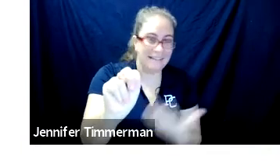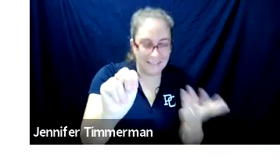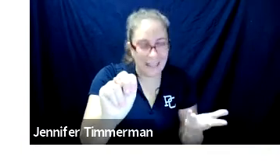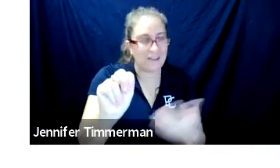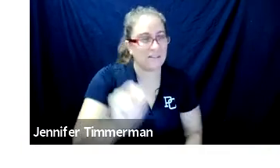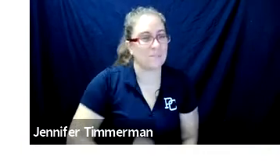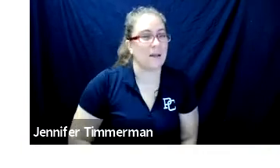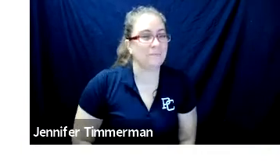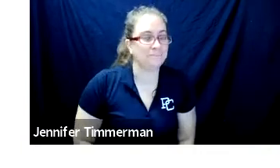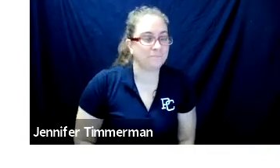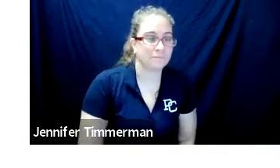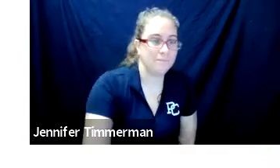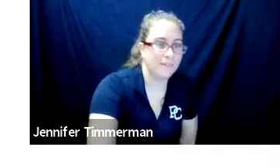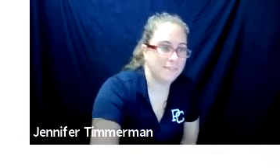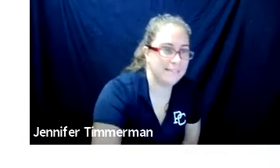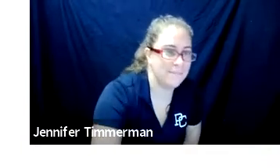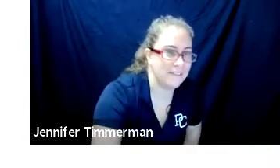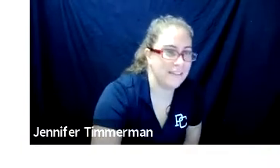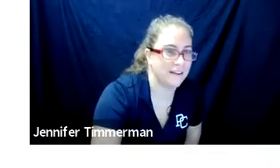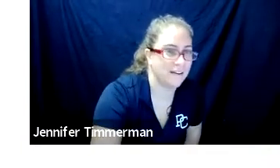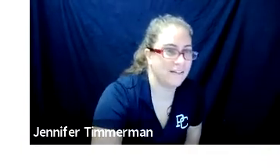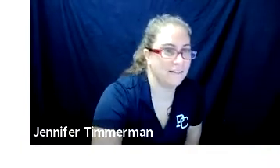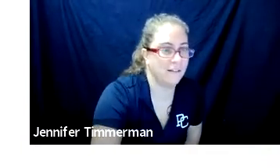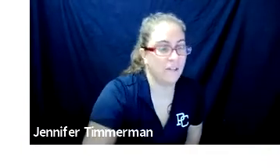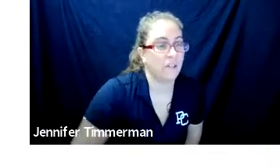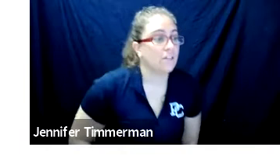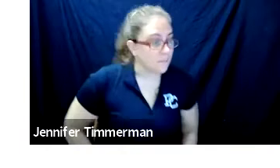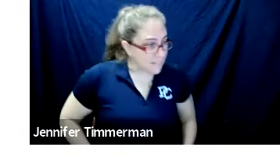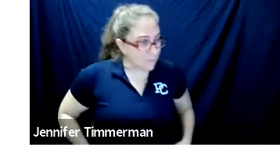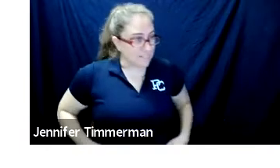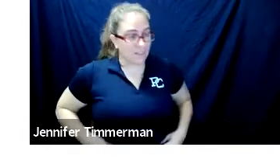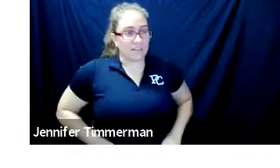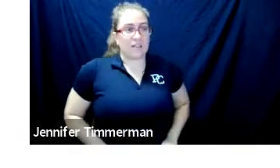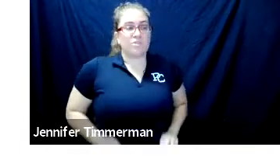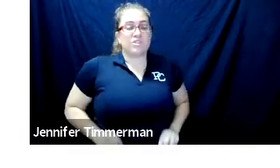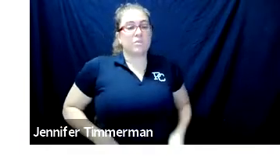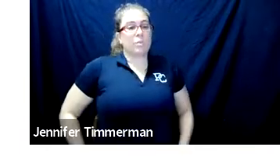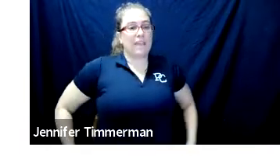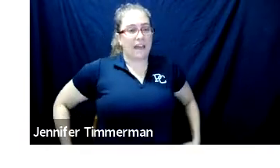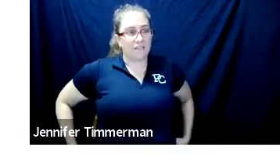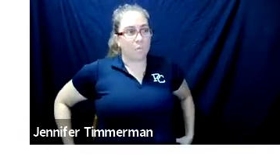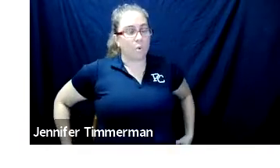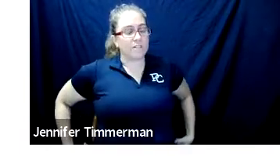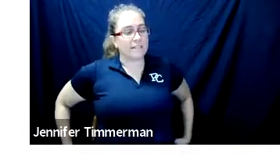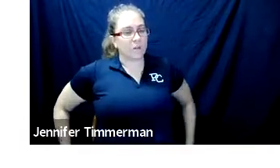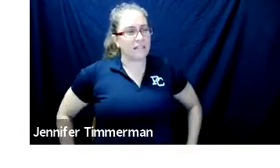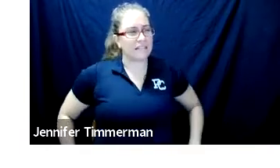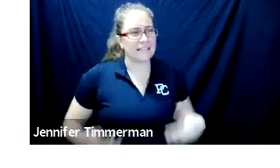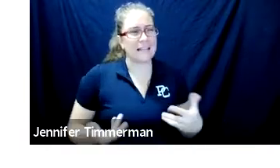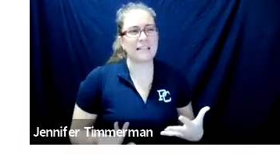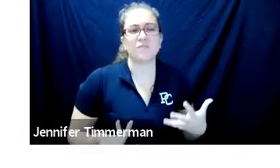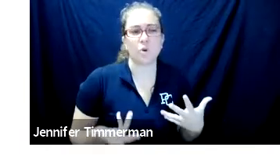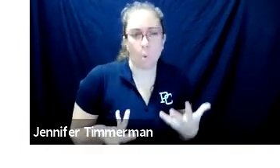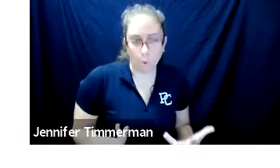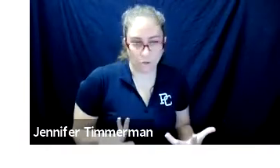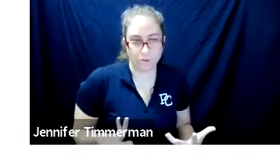J-E-N-N, and you can spell. The same thing here. Sometimes in other languages, we have words that are in